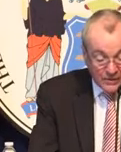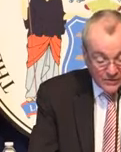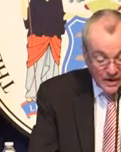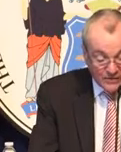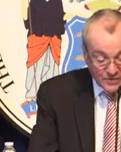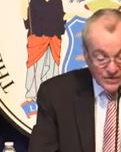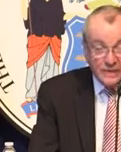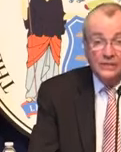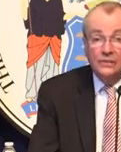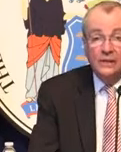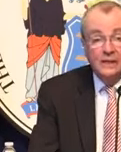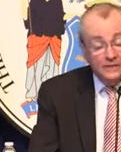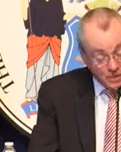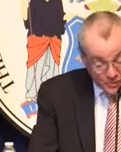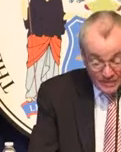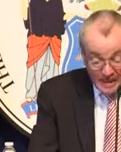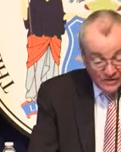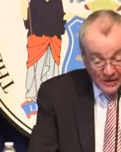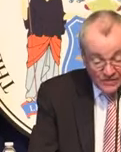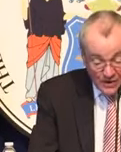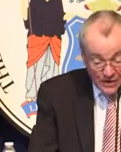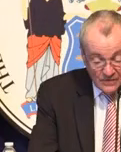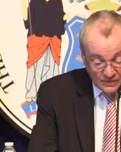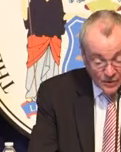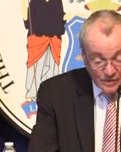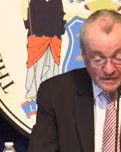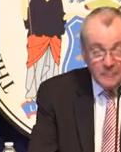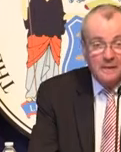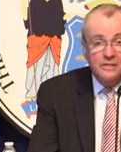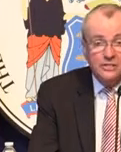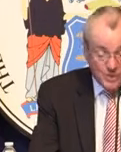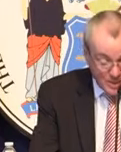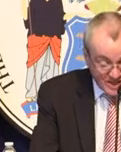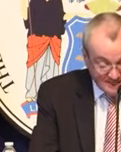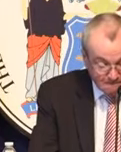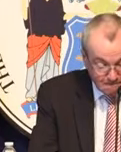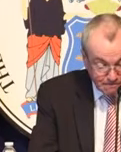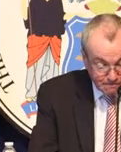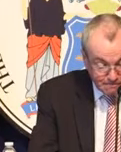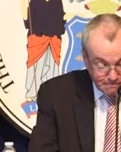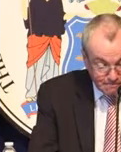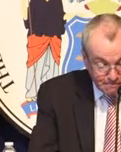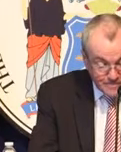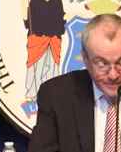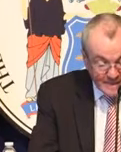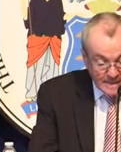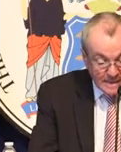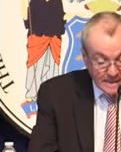for our healthcare facilities, this remains a very fluid situation.